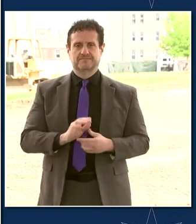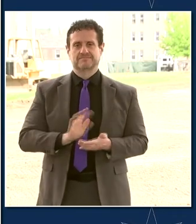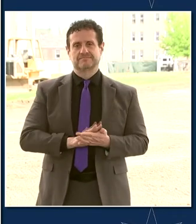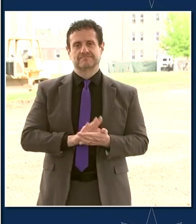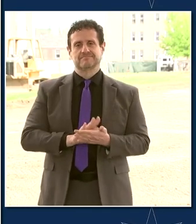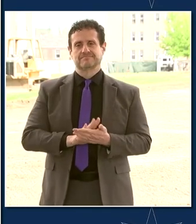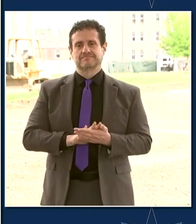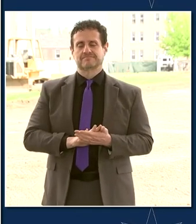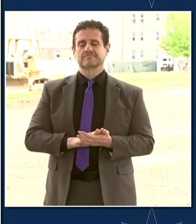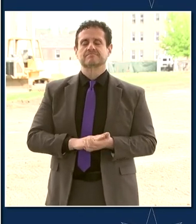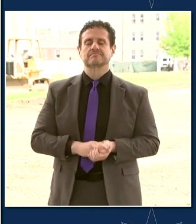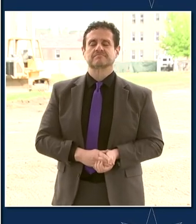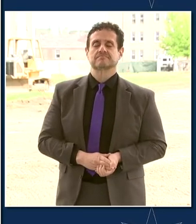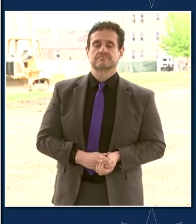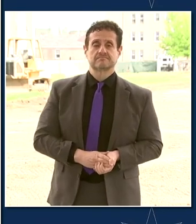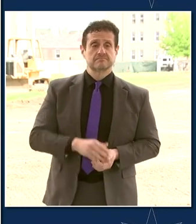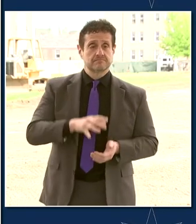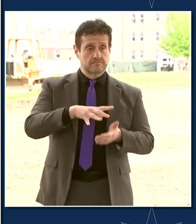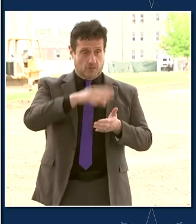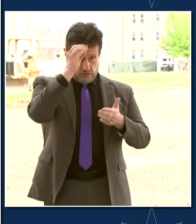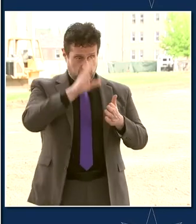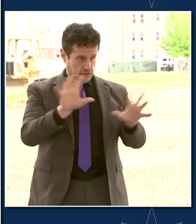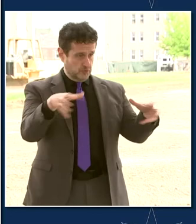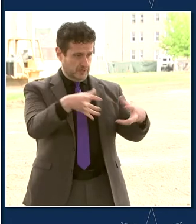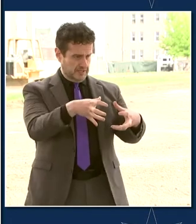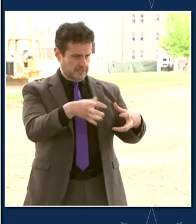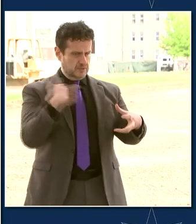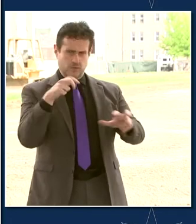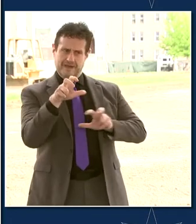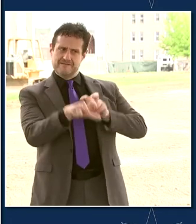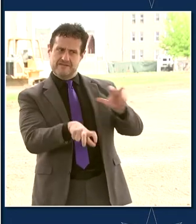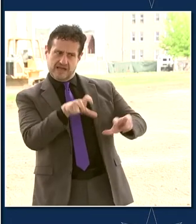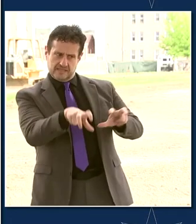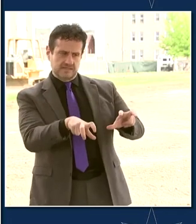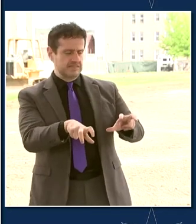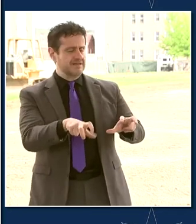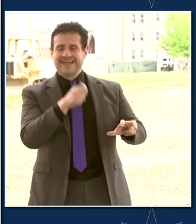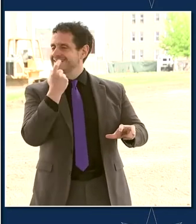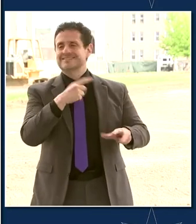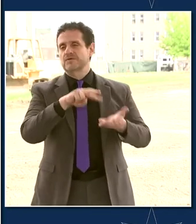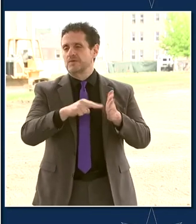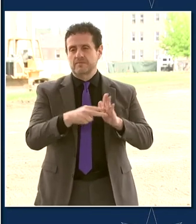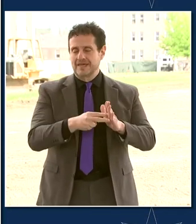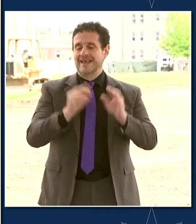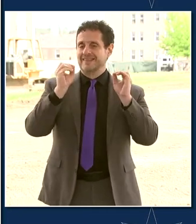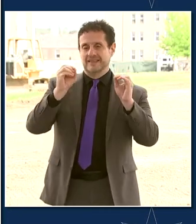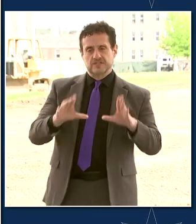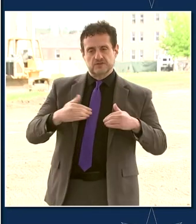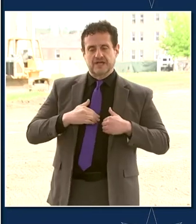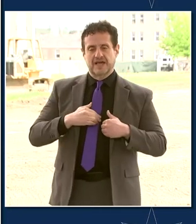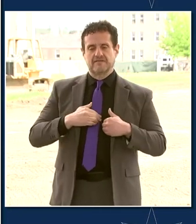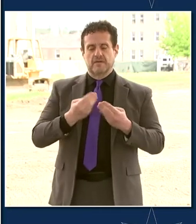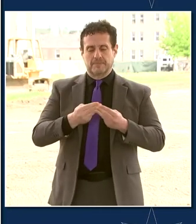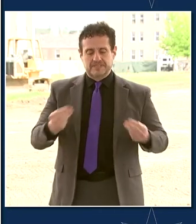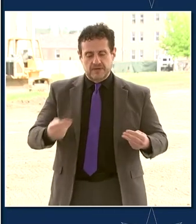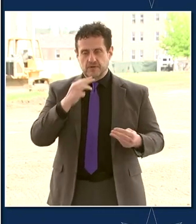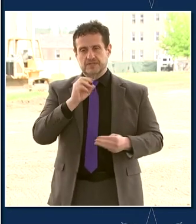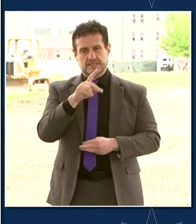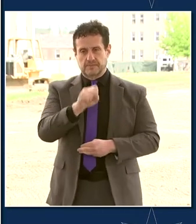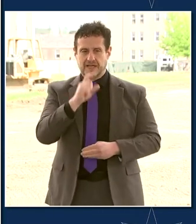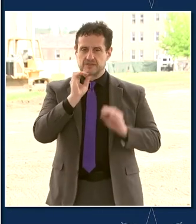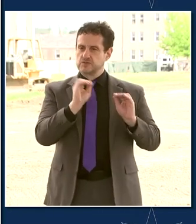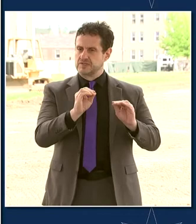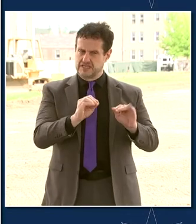So investing in our students doesn't stop in making sure that teachers have supplies and materials that they need to teach a class. And while it's